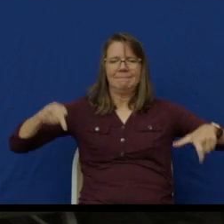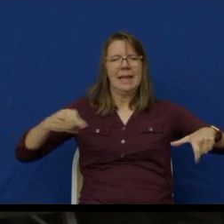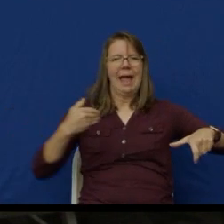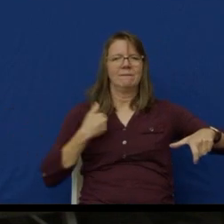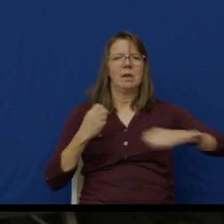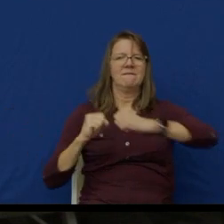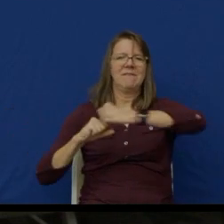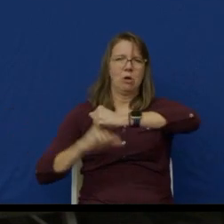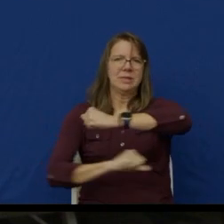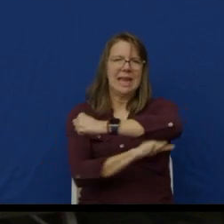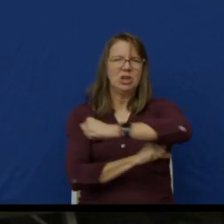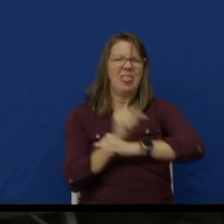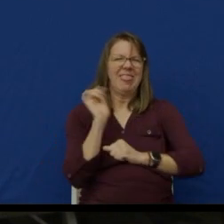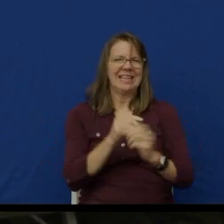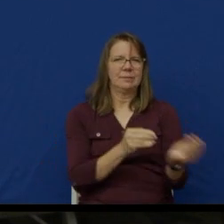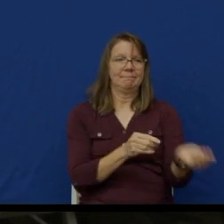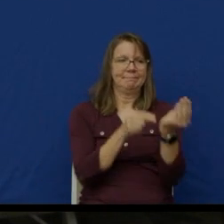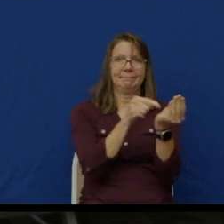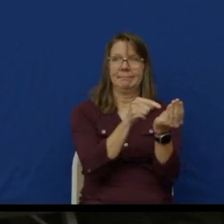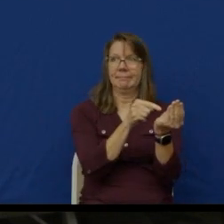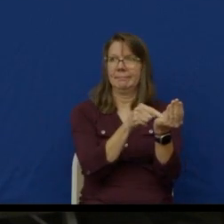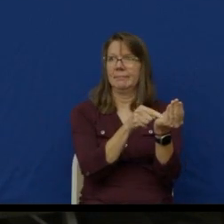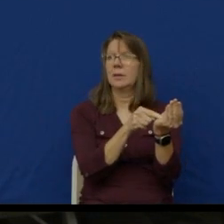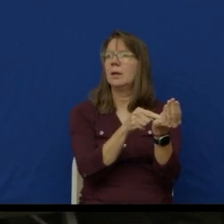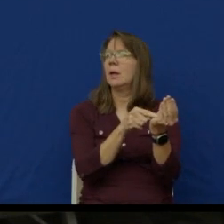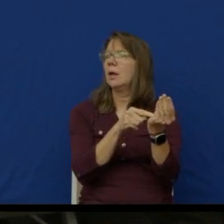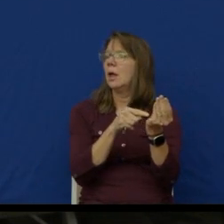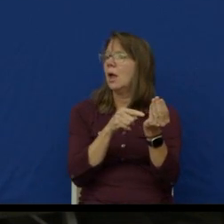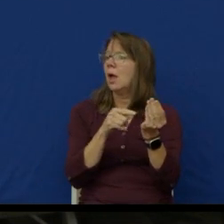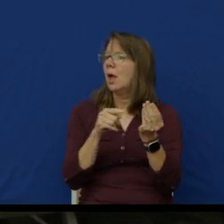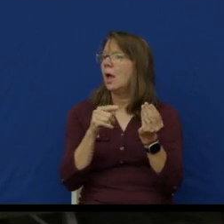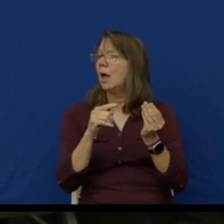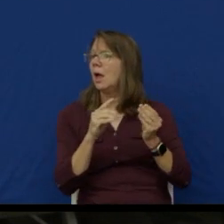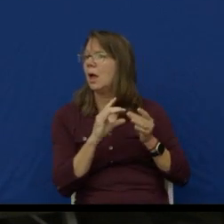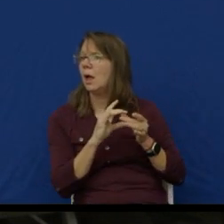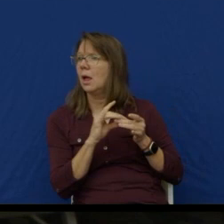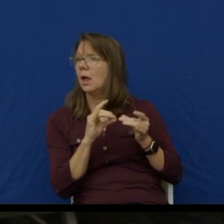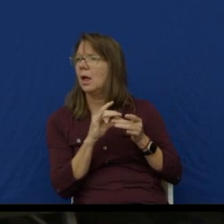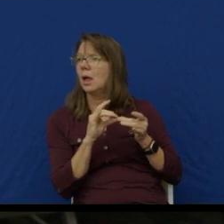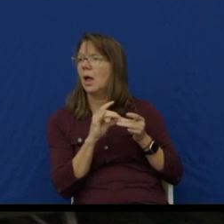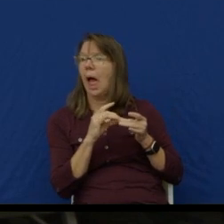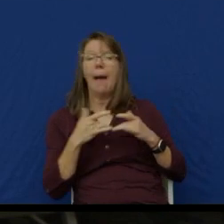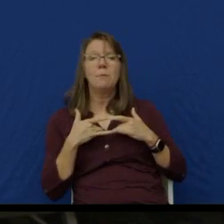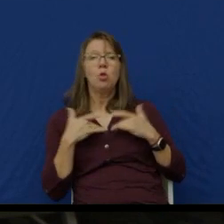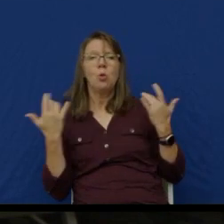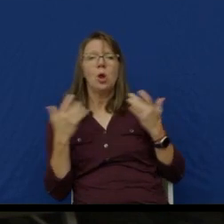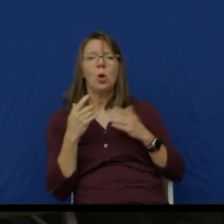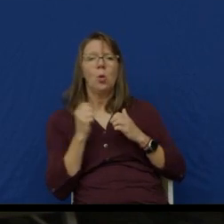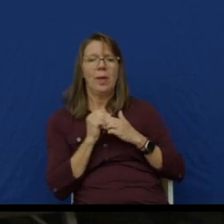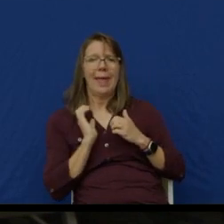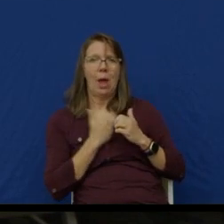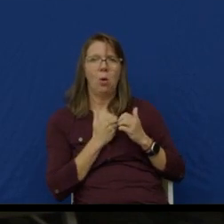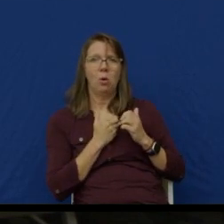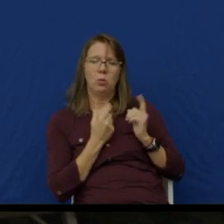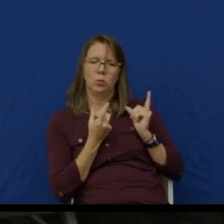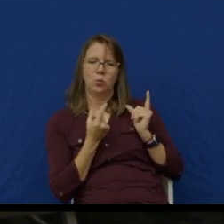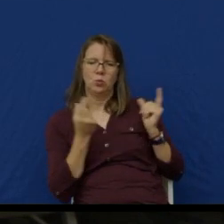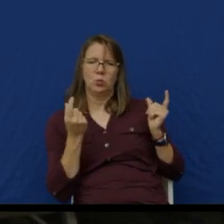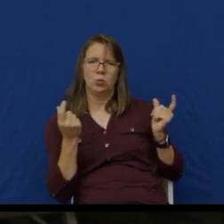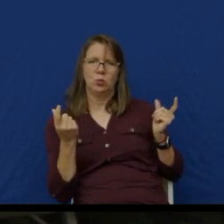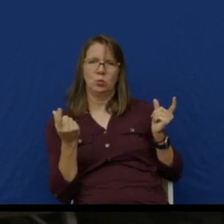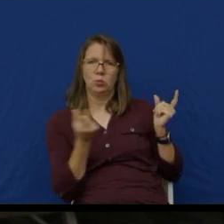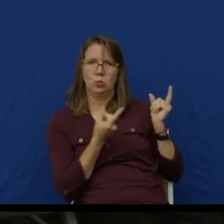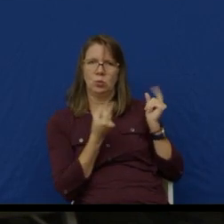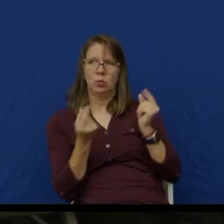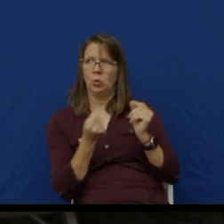say, Chairman, I'm not second guessing anything we've done. I'm just thrilled with what we have done. Exactly. I just want to let that ring